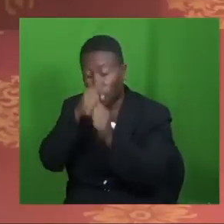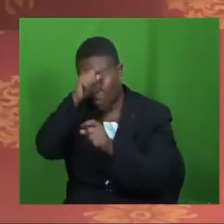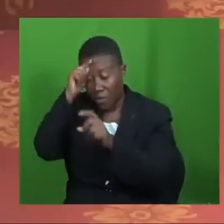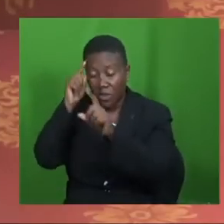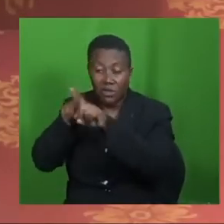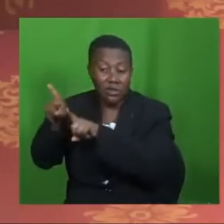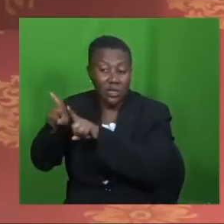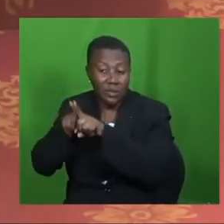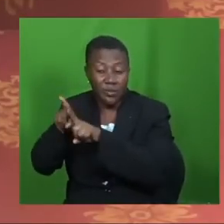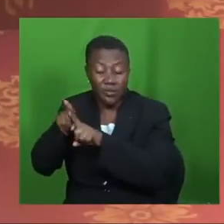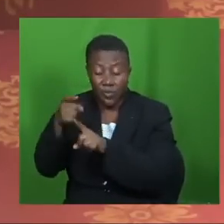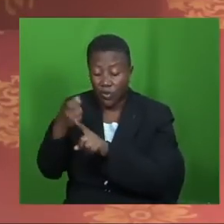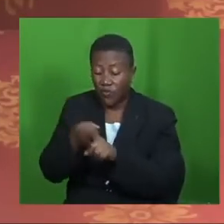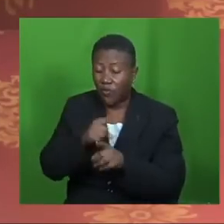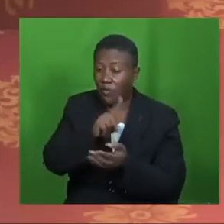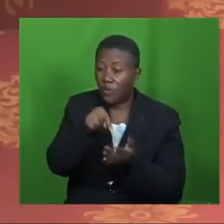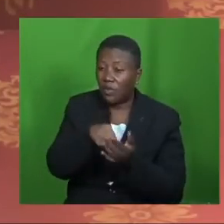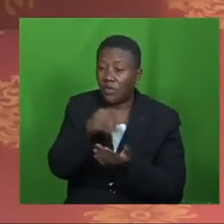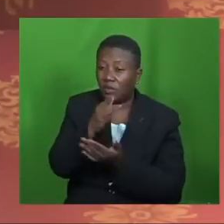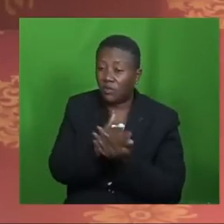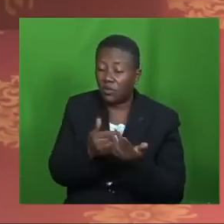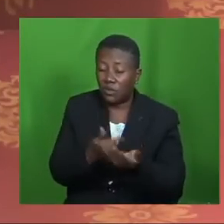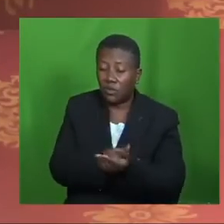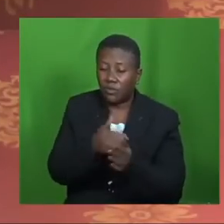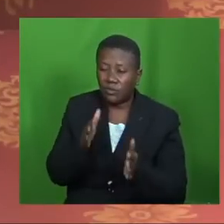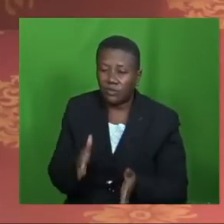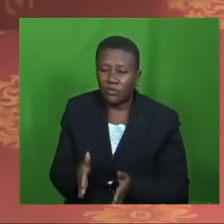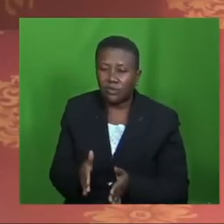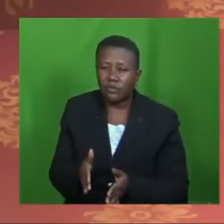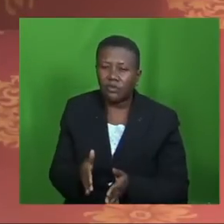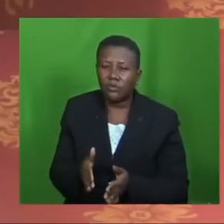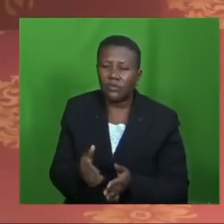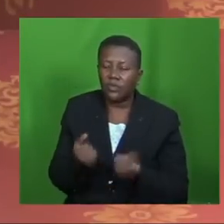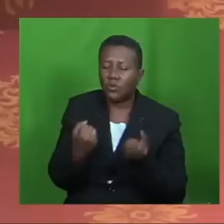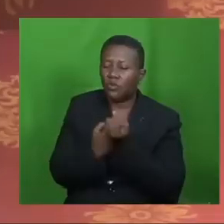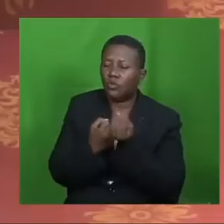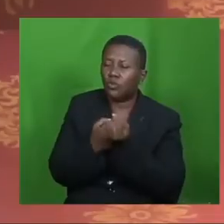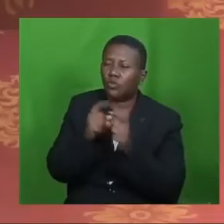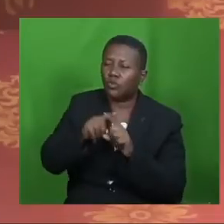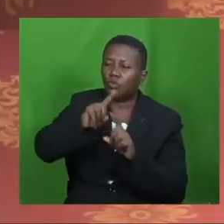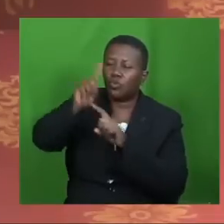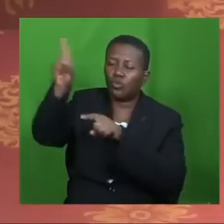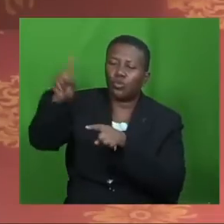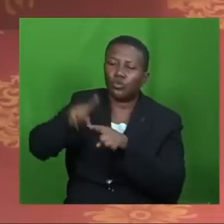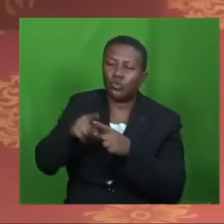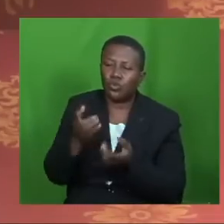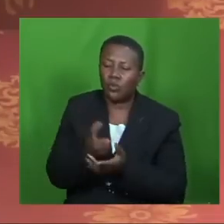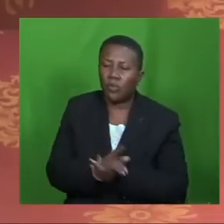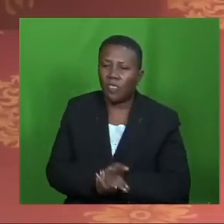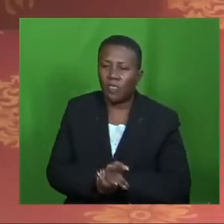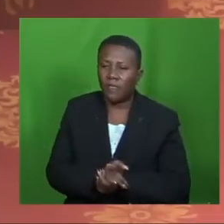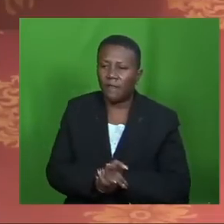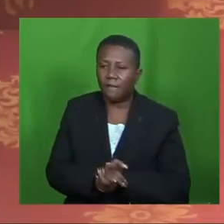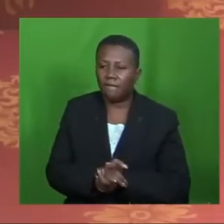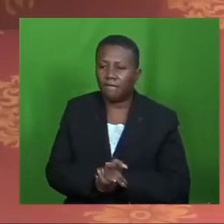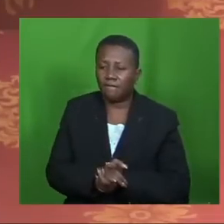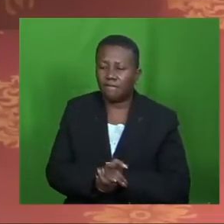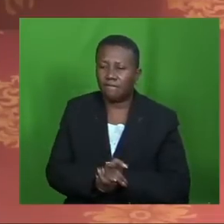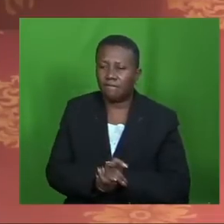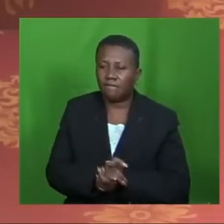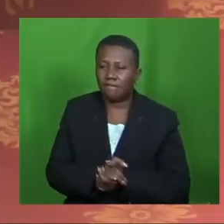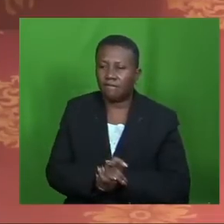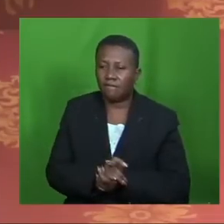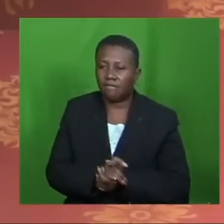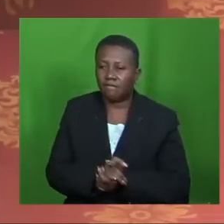this initiative, some Ghanaian fans were supported to Qatar by the Ministry of Youth and Sports to complement